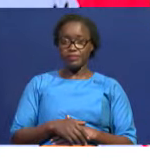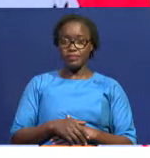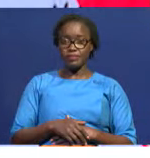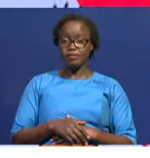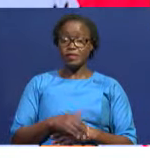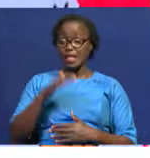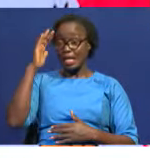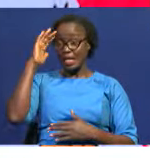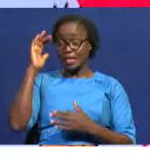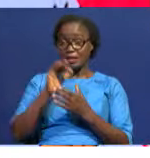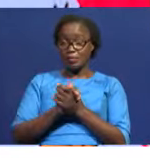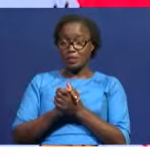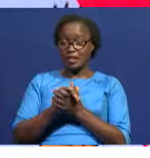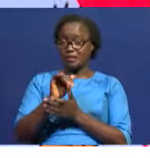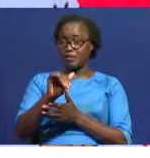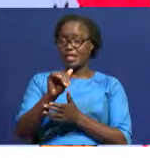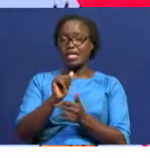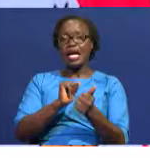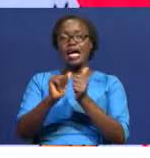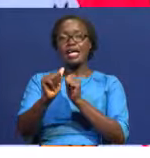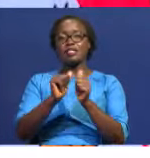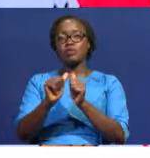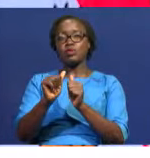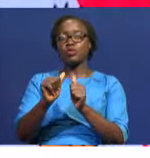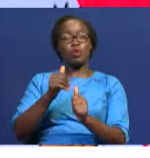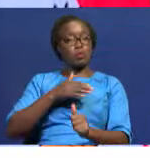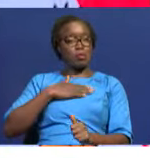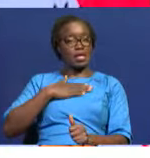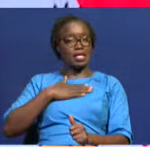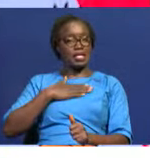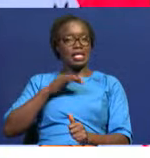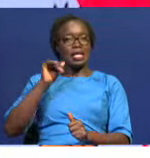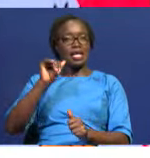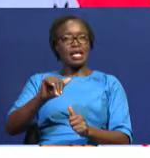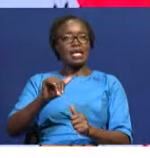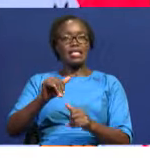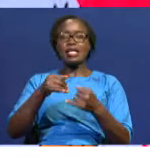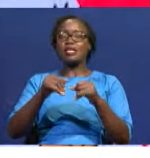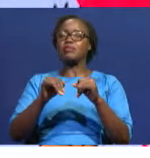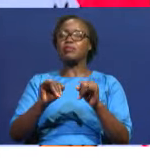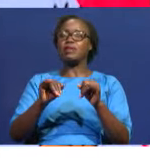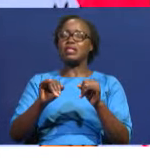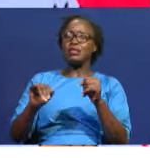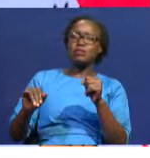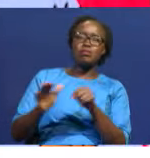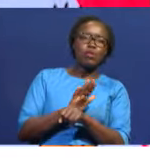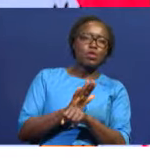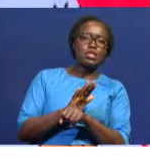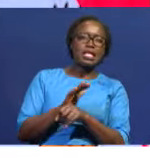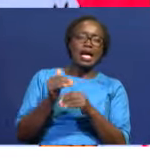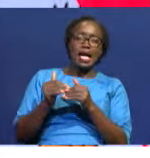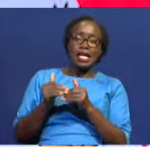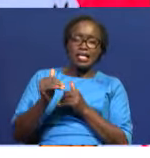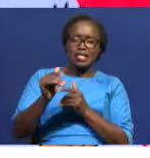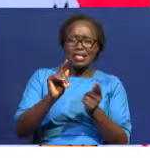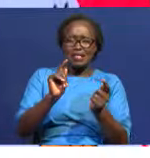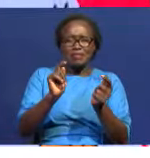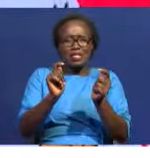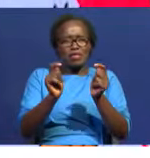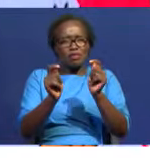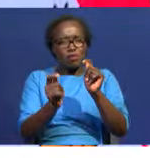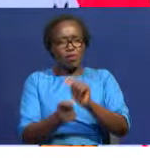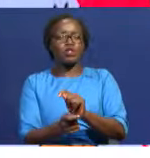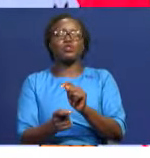And they believe that this administration can undertake the most extensive